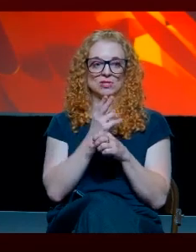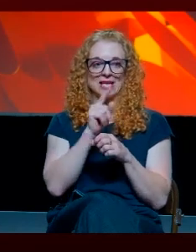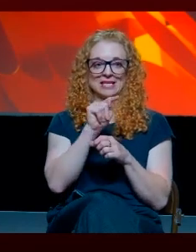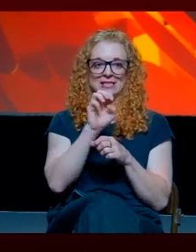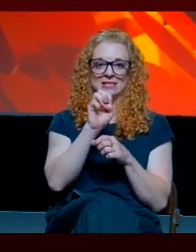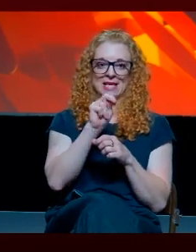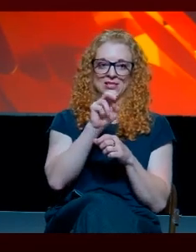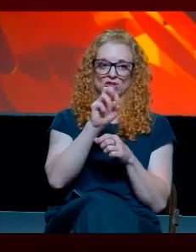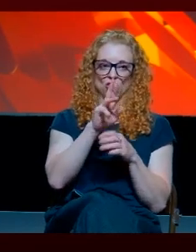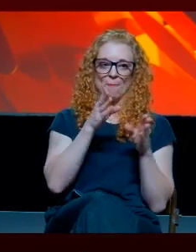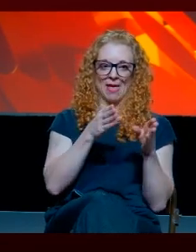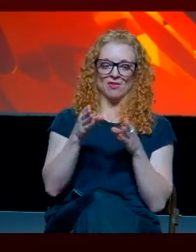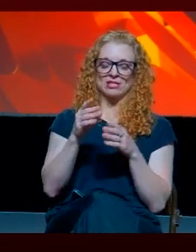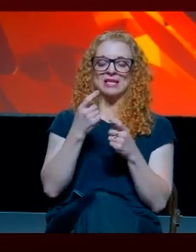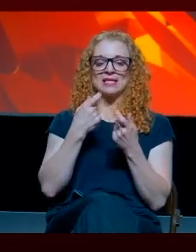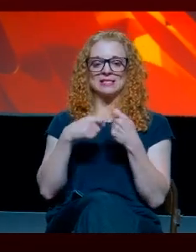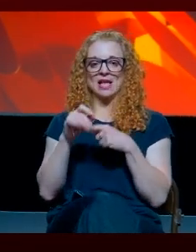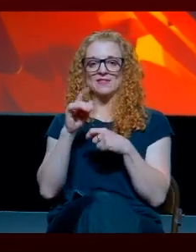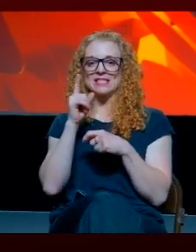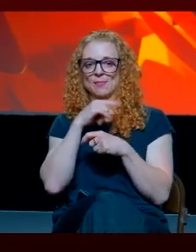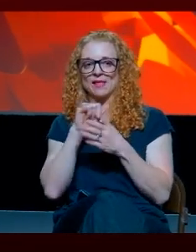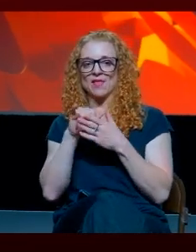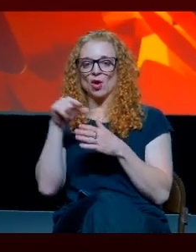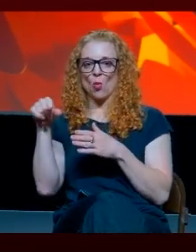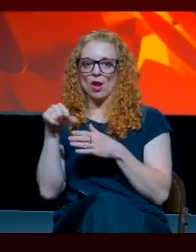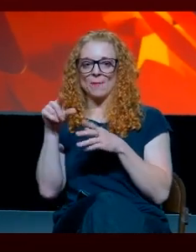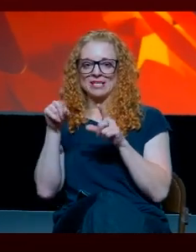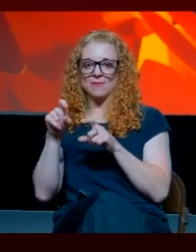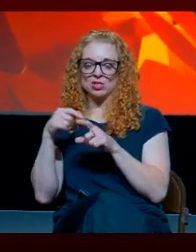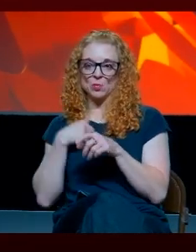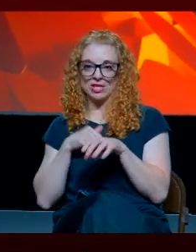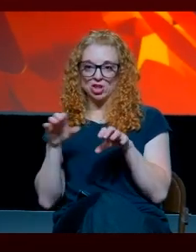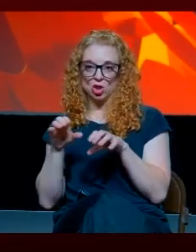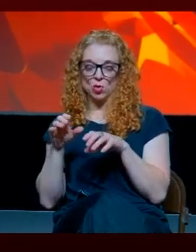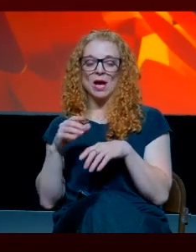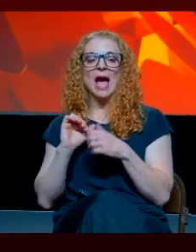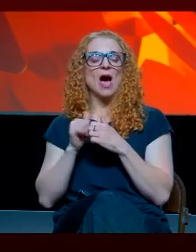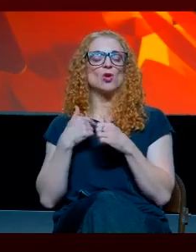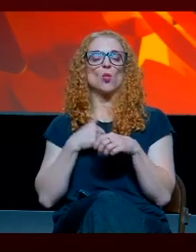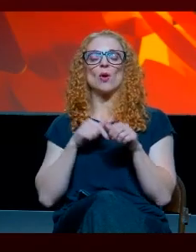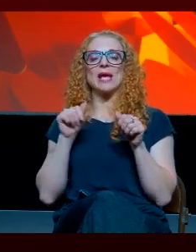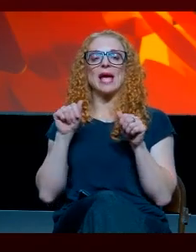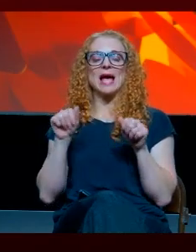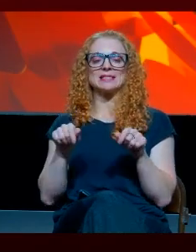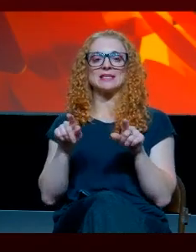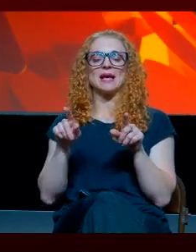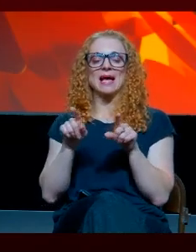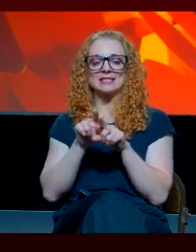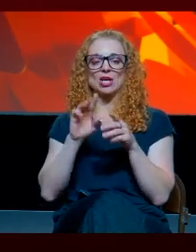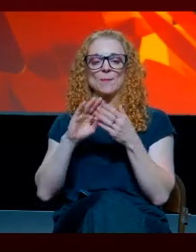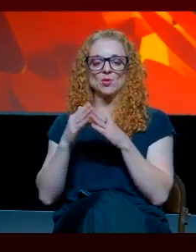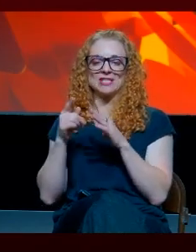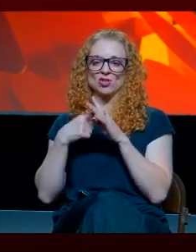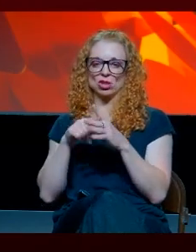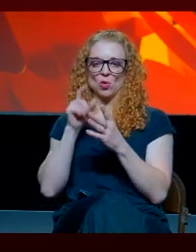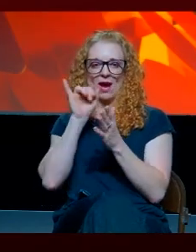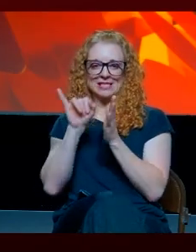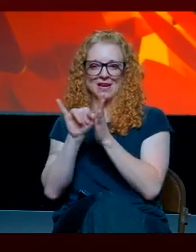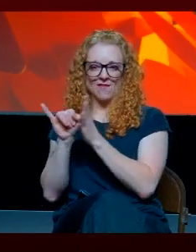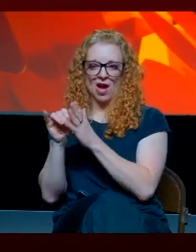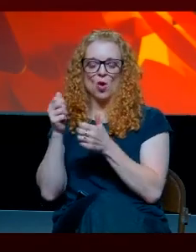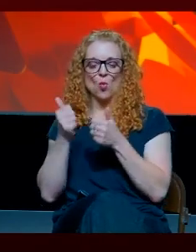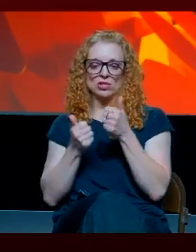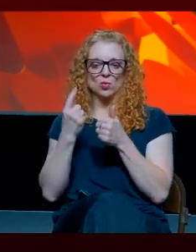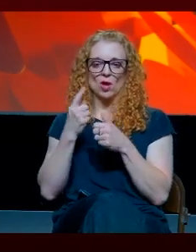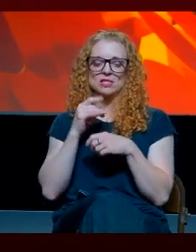methods, rather than simulating the quantum experiments we do, how do we as a community start to identify which